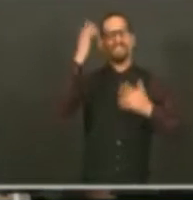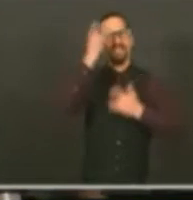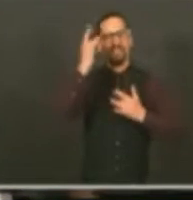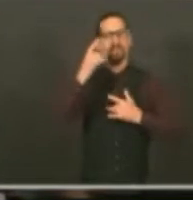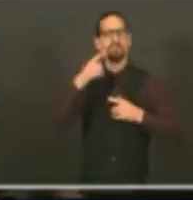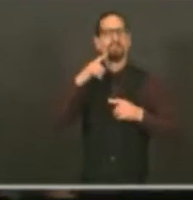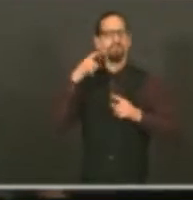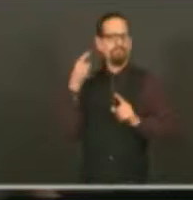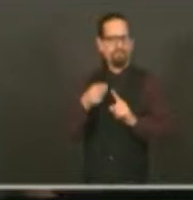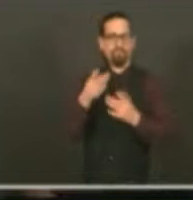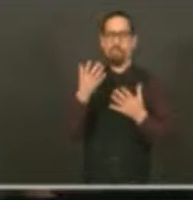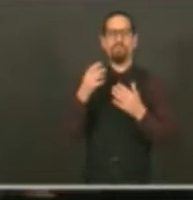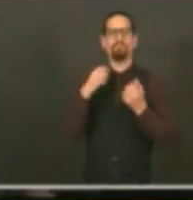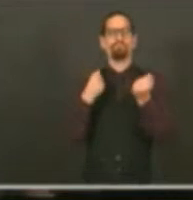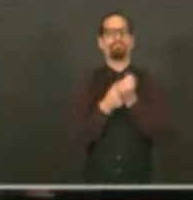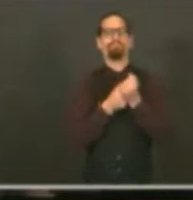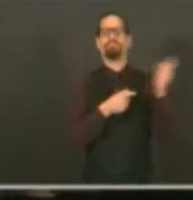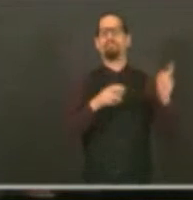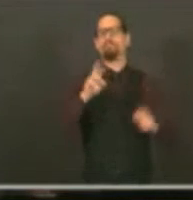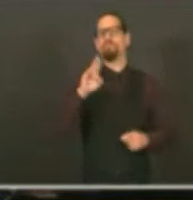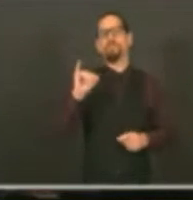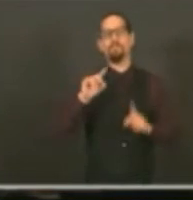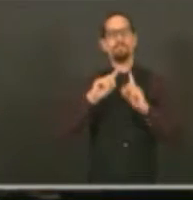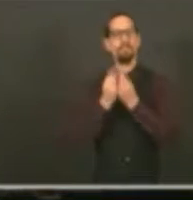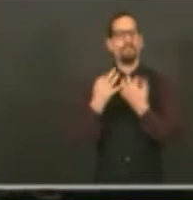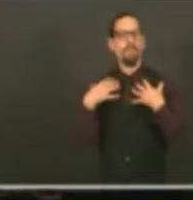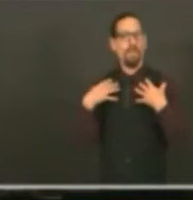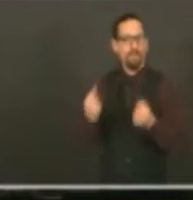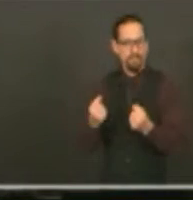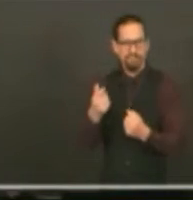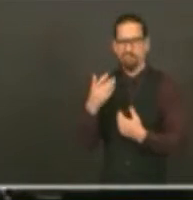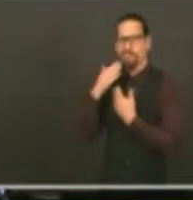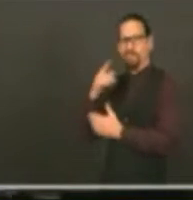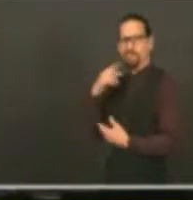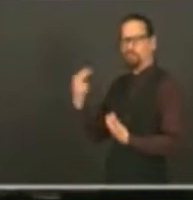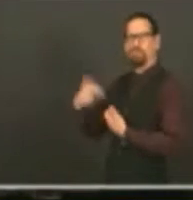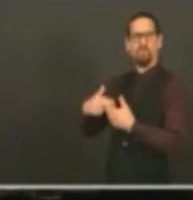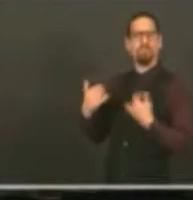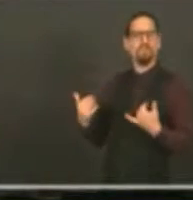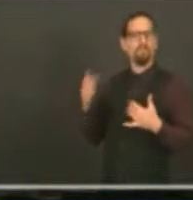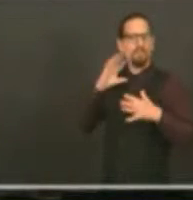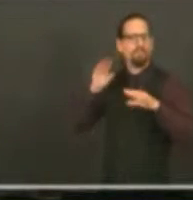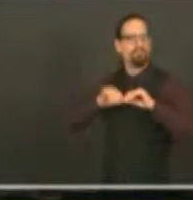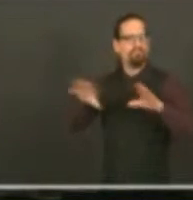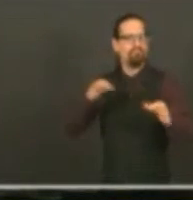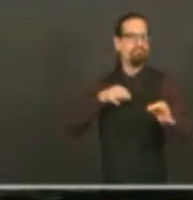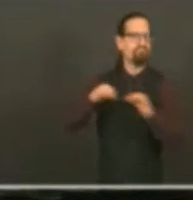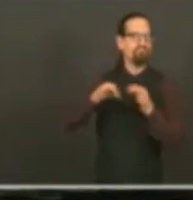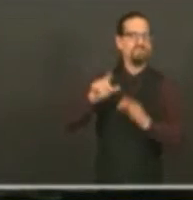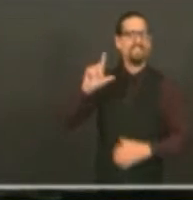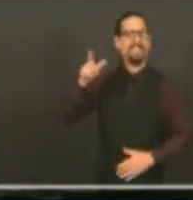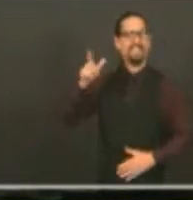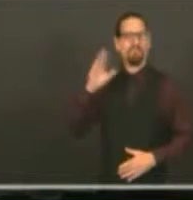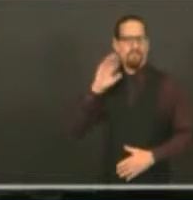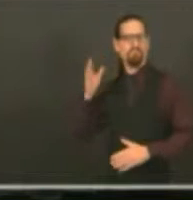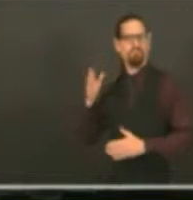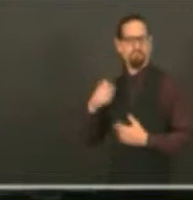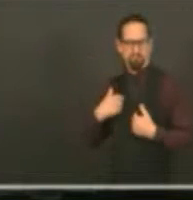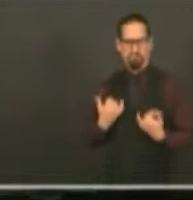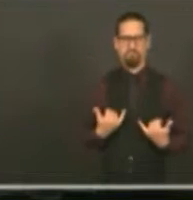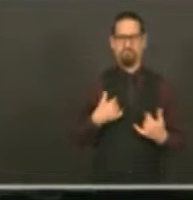I have asked him to come with us this afternoon. He's going to make a specific presentation